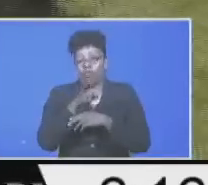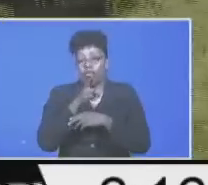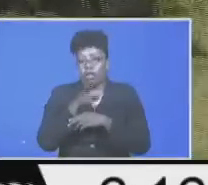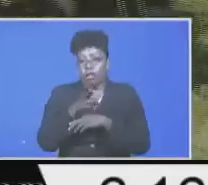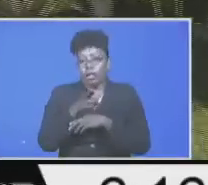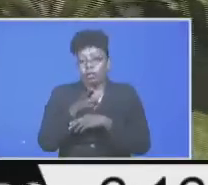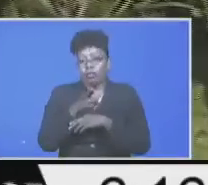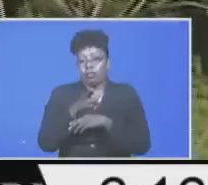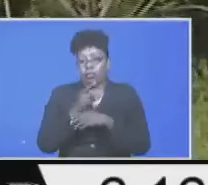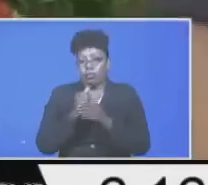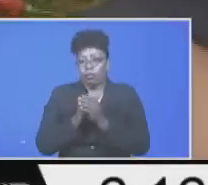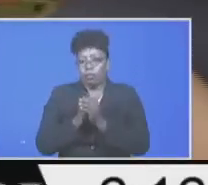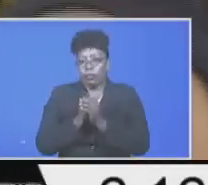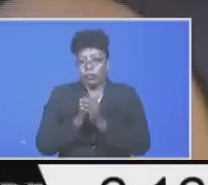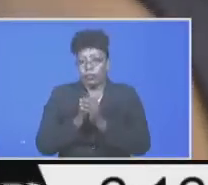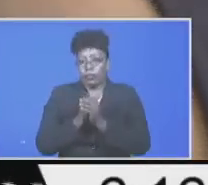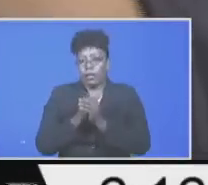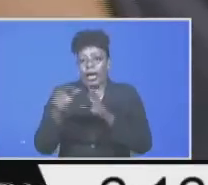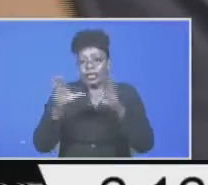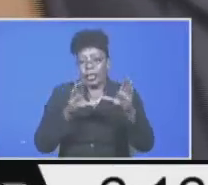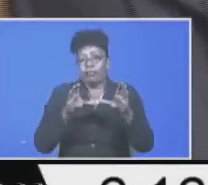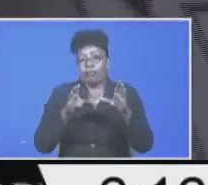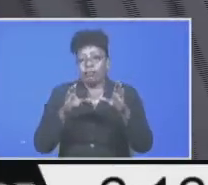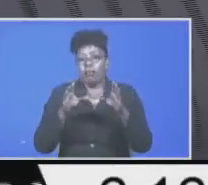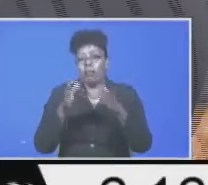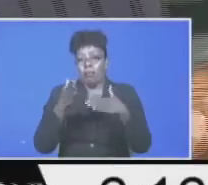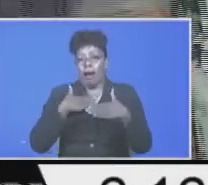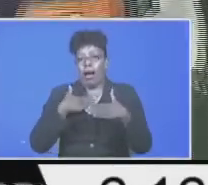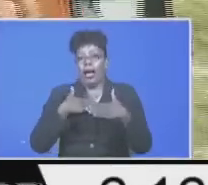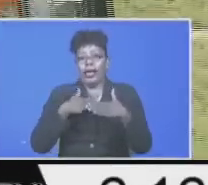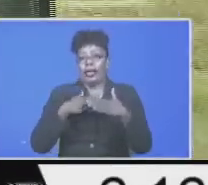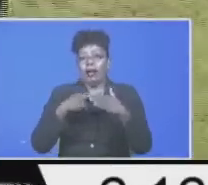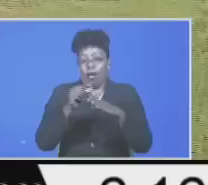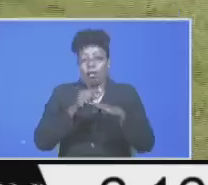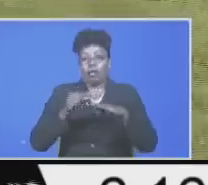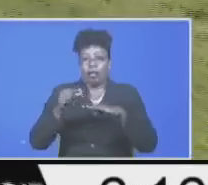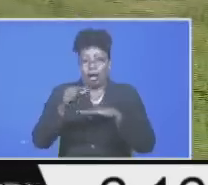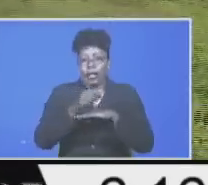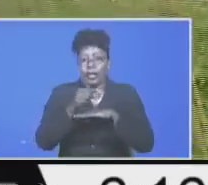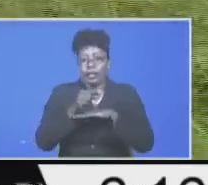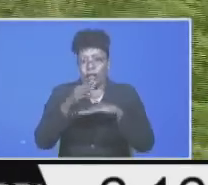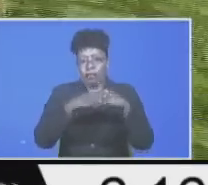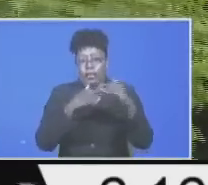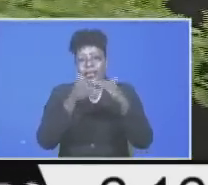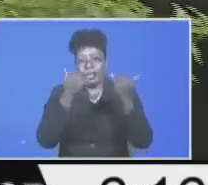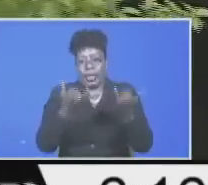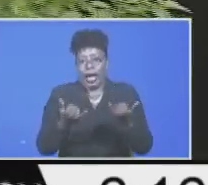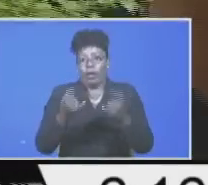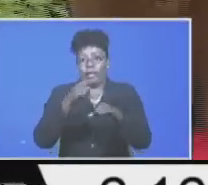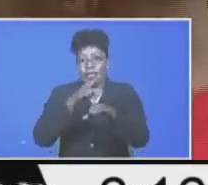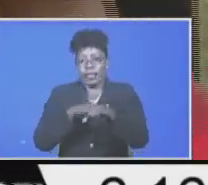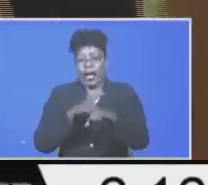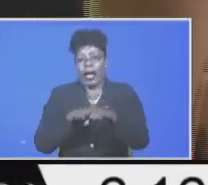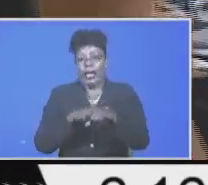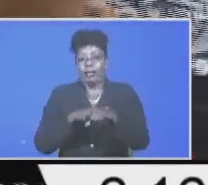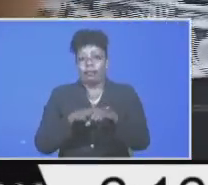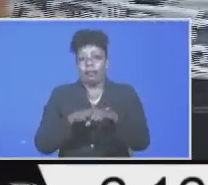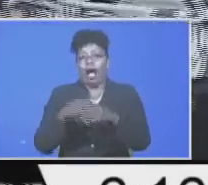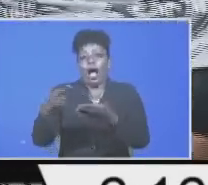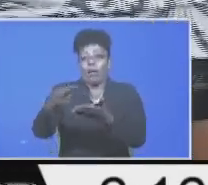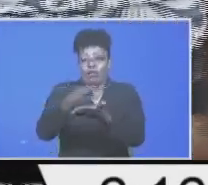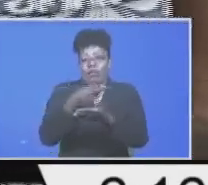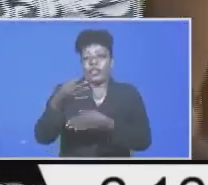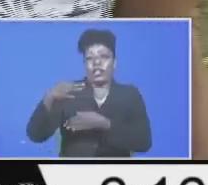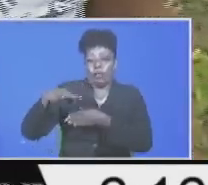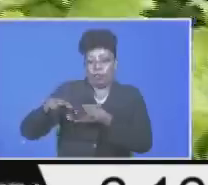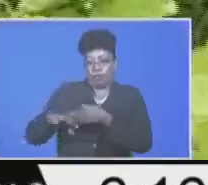already did my vertical garden and build it and used the money to build it. The thing I'm now it's time that I'm reaping the profit,